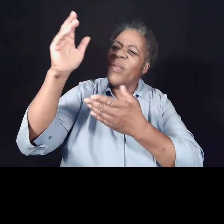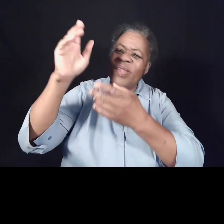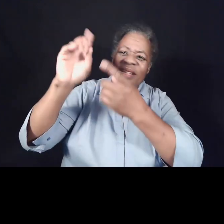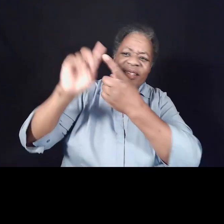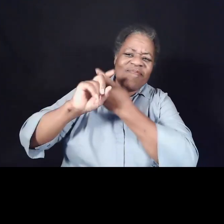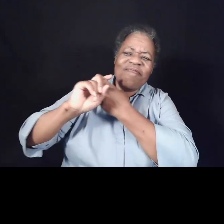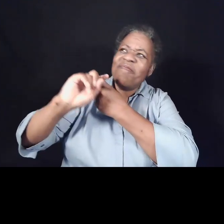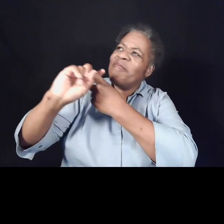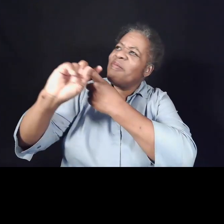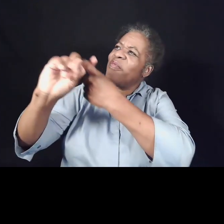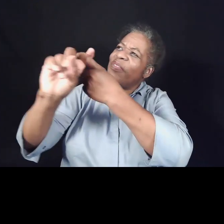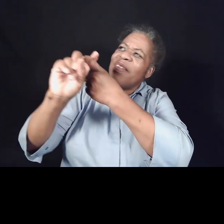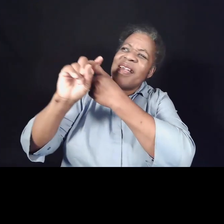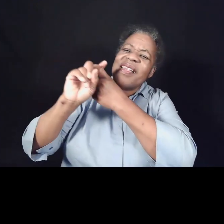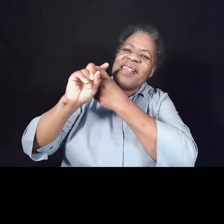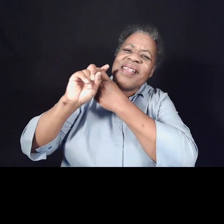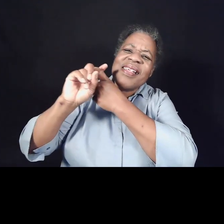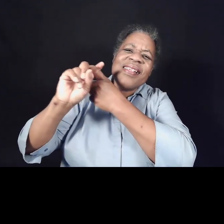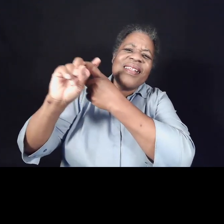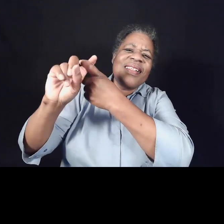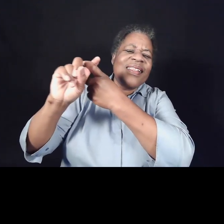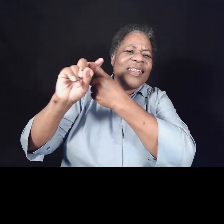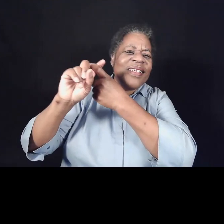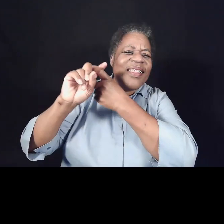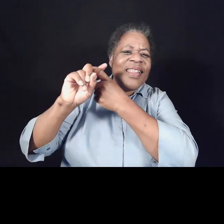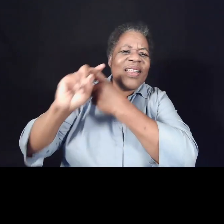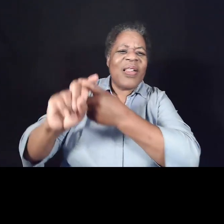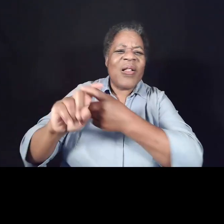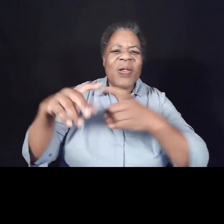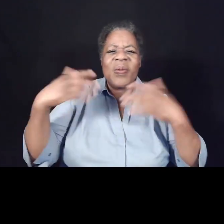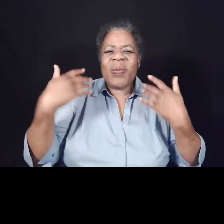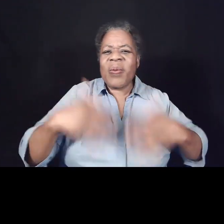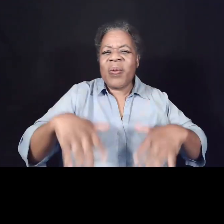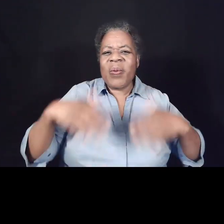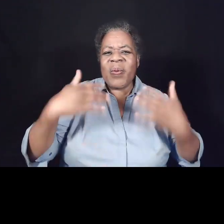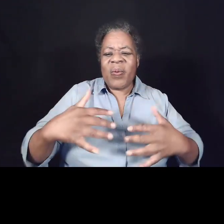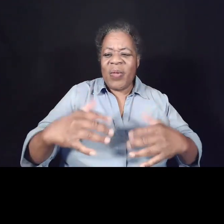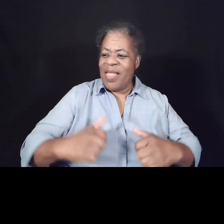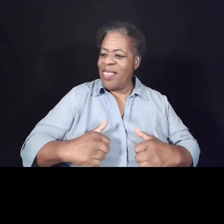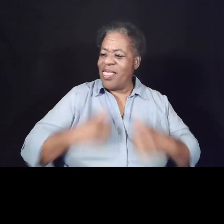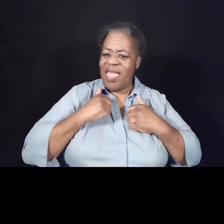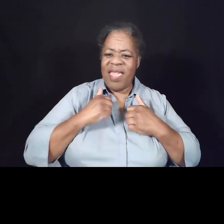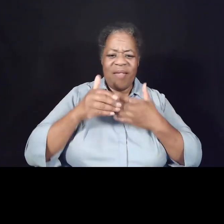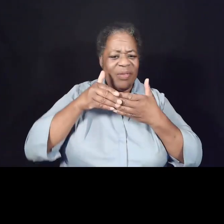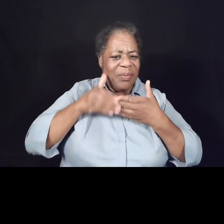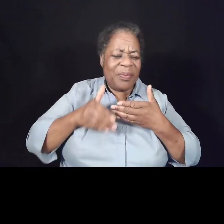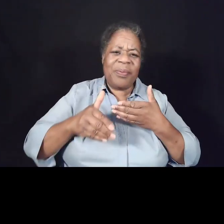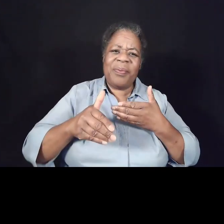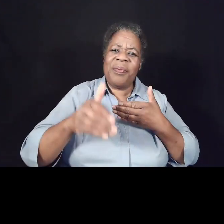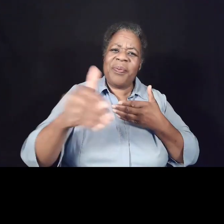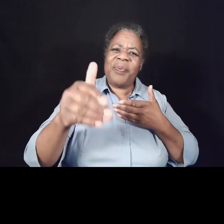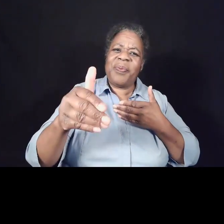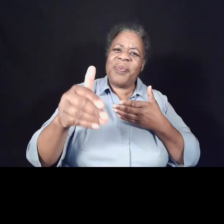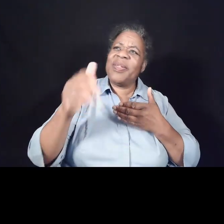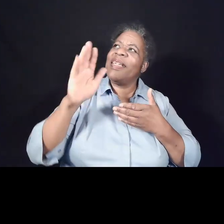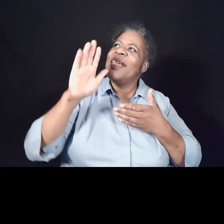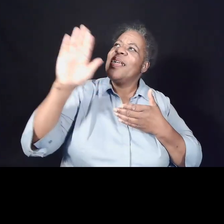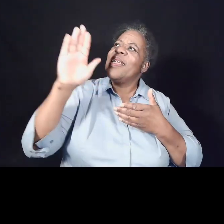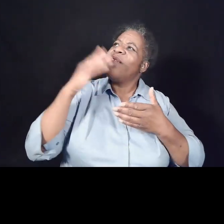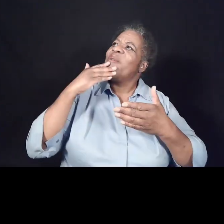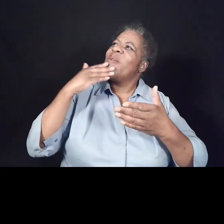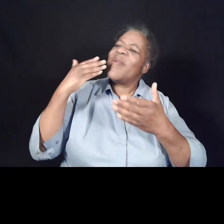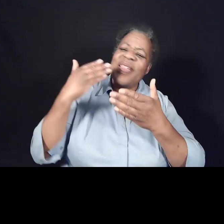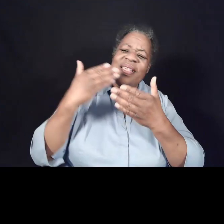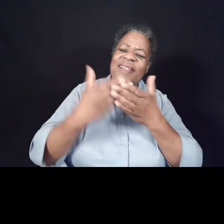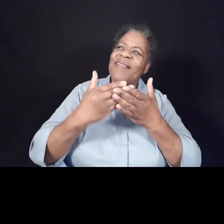you as a friend, and I have lived the goodness